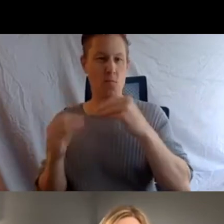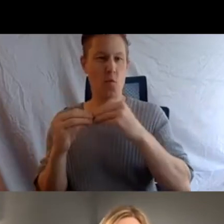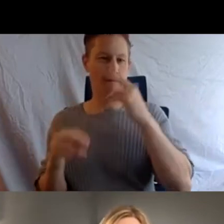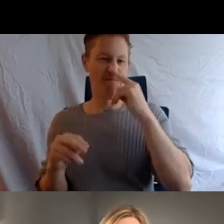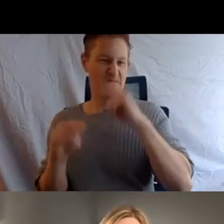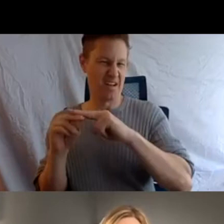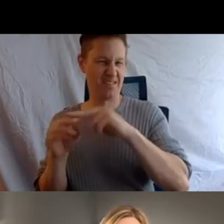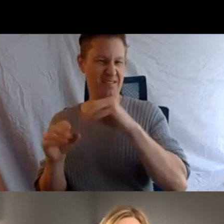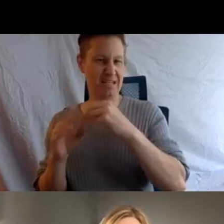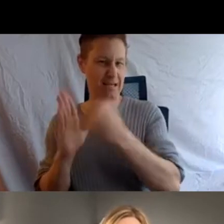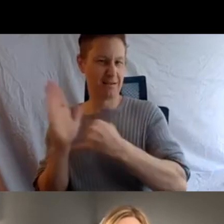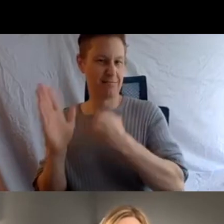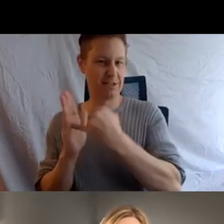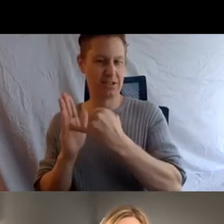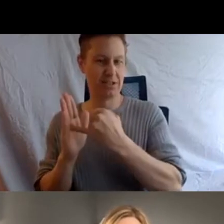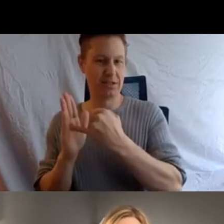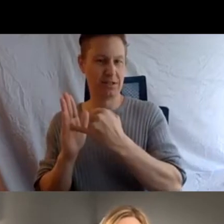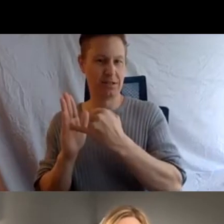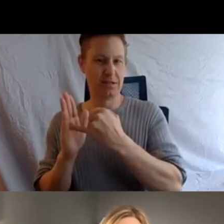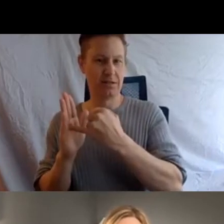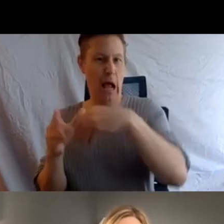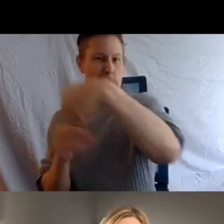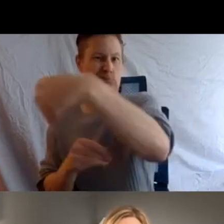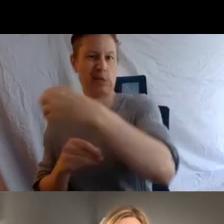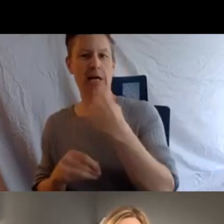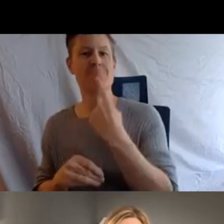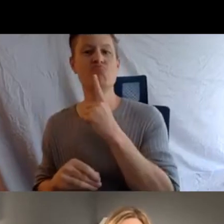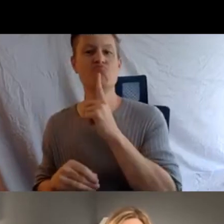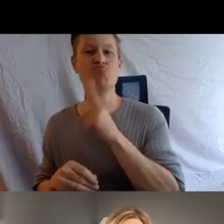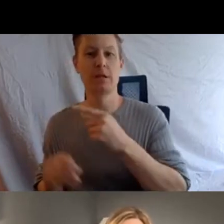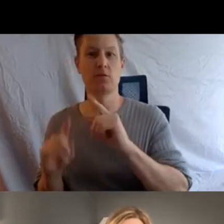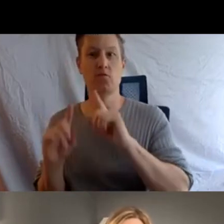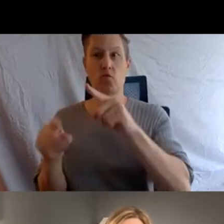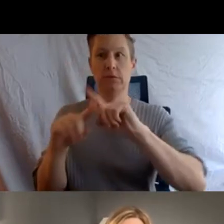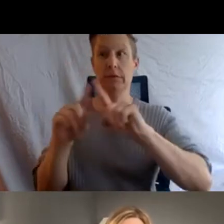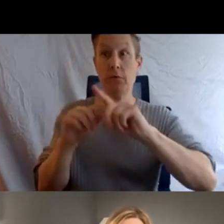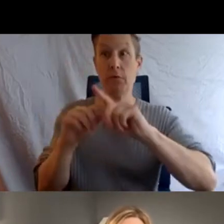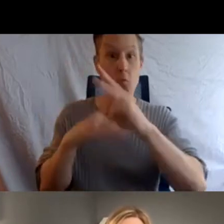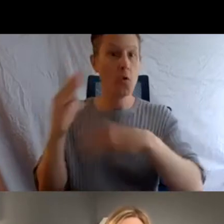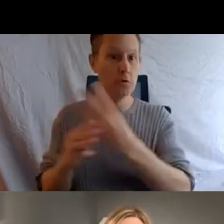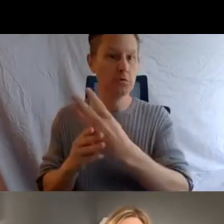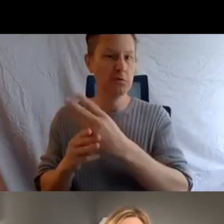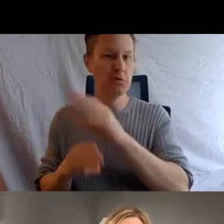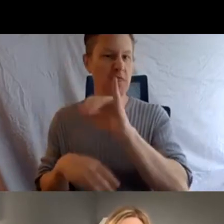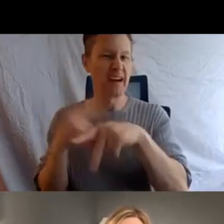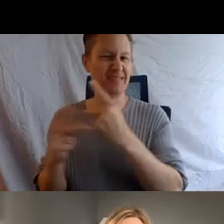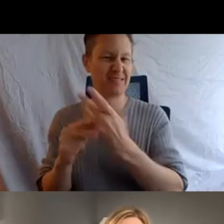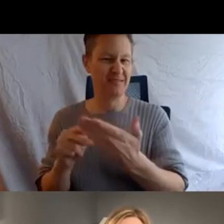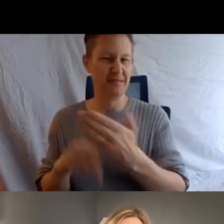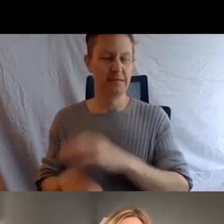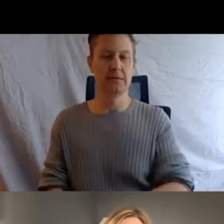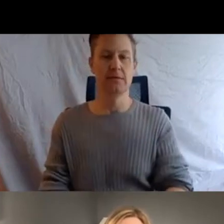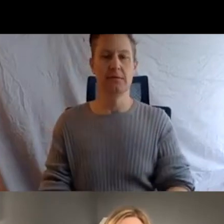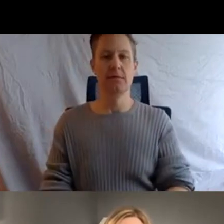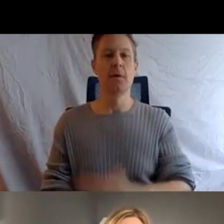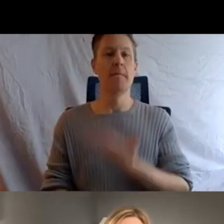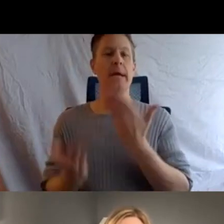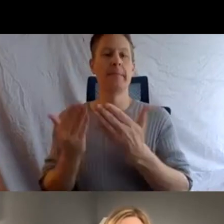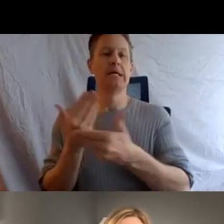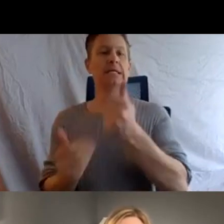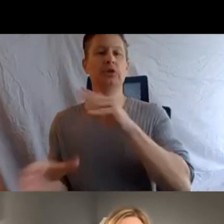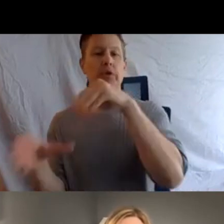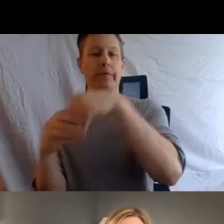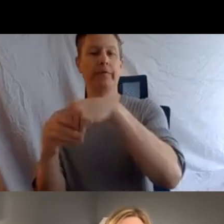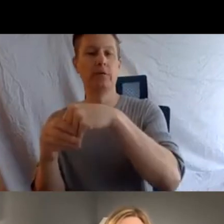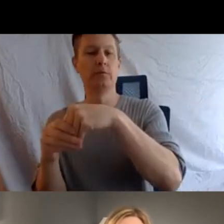and go out of that reality. You can go to different worlds and all this kind of thing. Right. So I think it's just probably easier to incorporate,